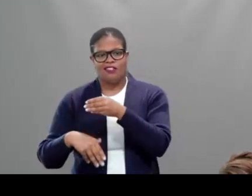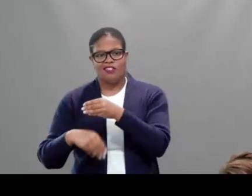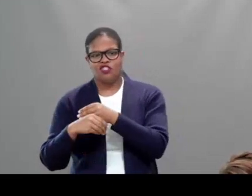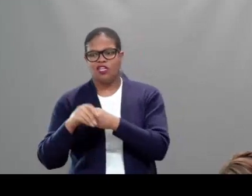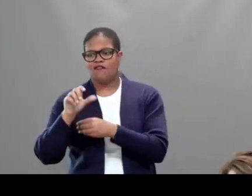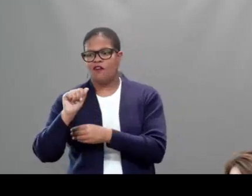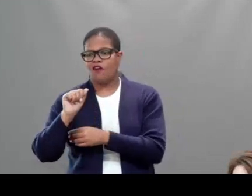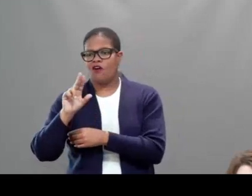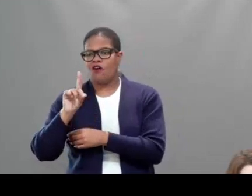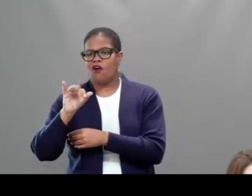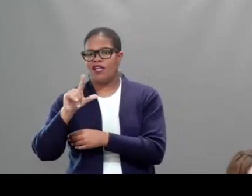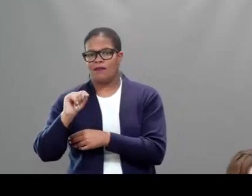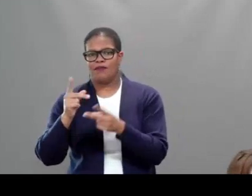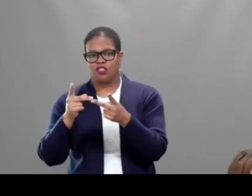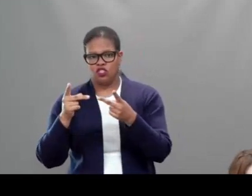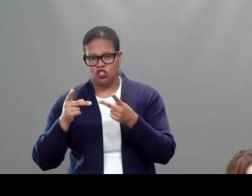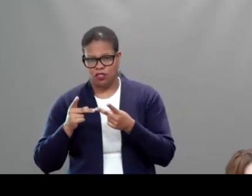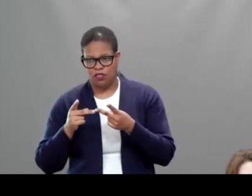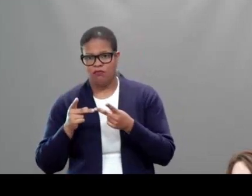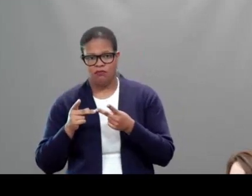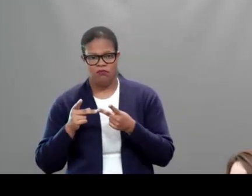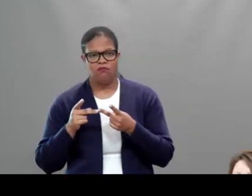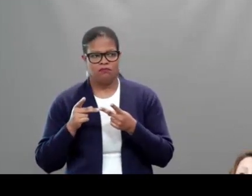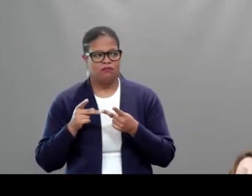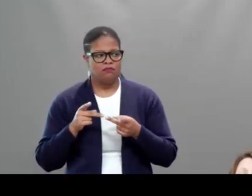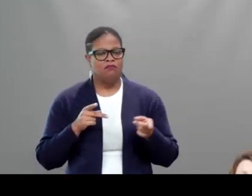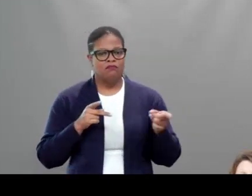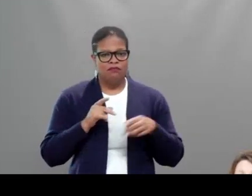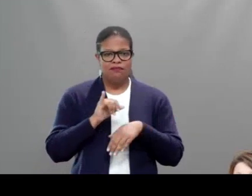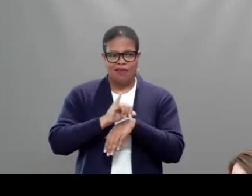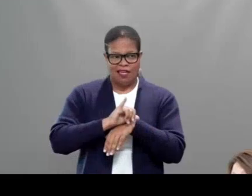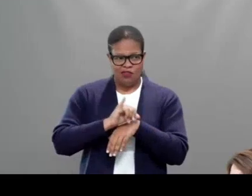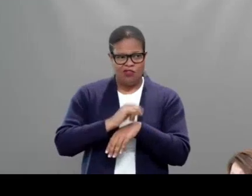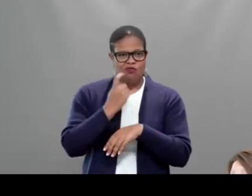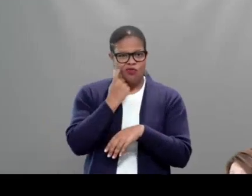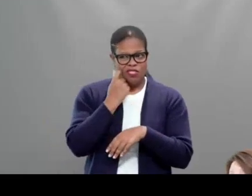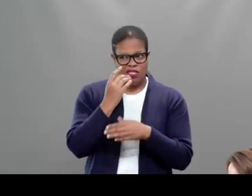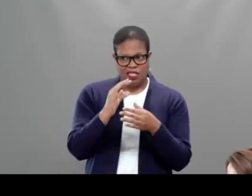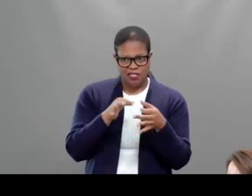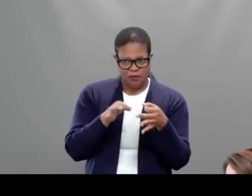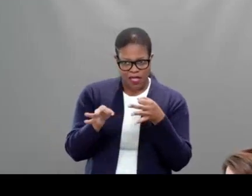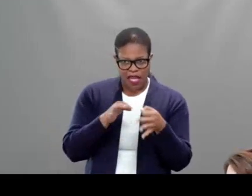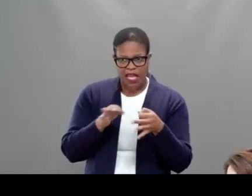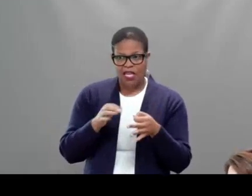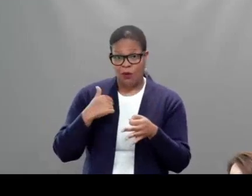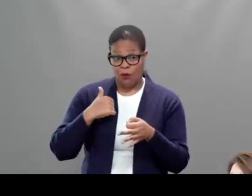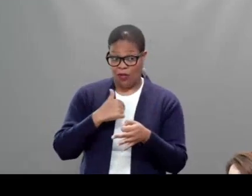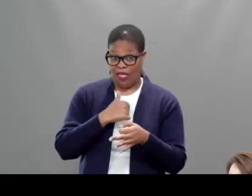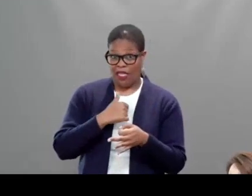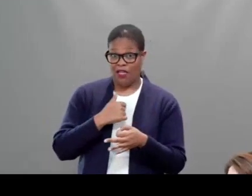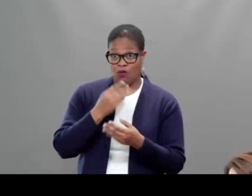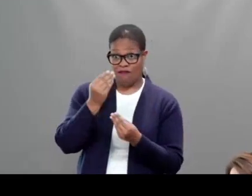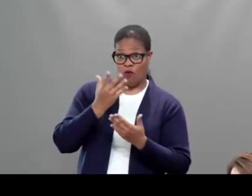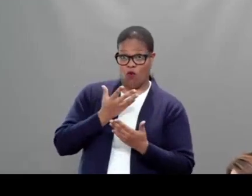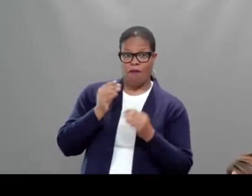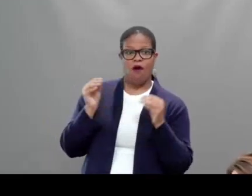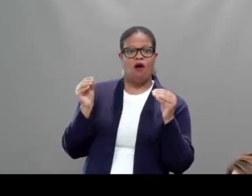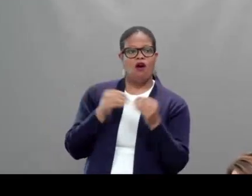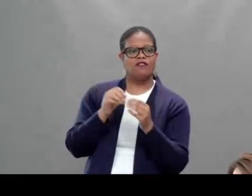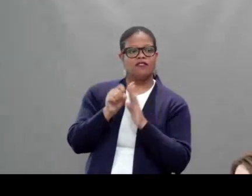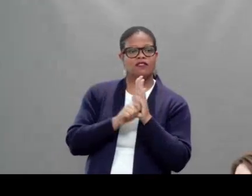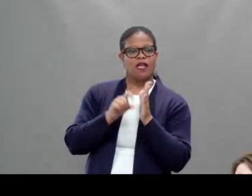position. Ms. Iannucci may have shared recently that we were informed by the Office of the